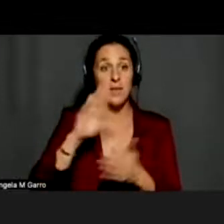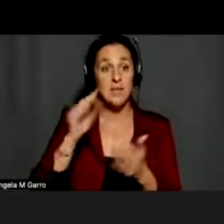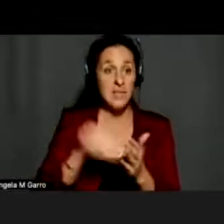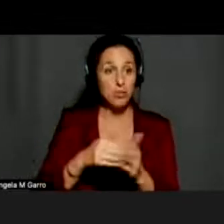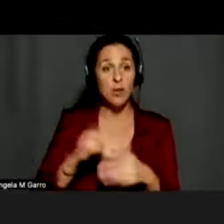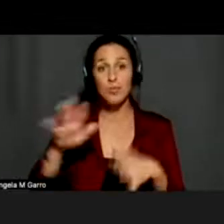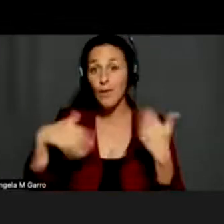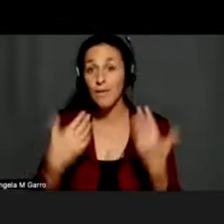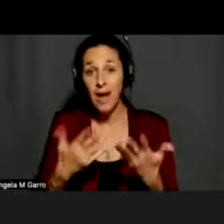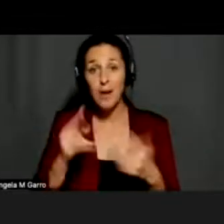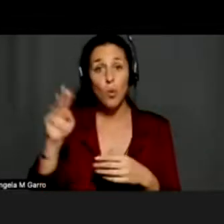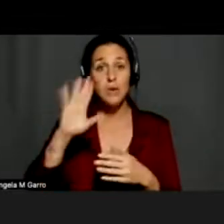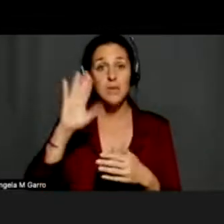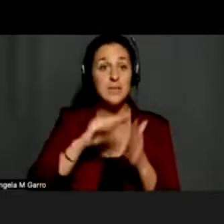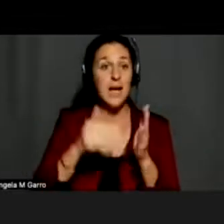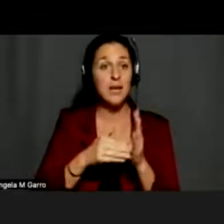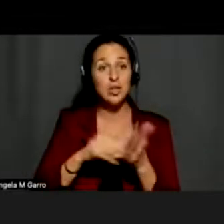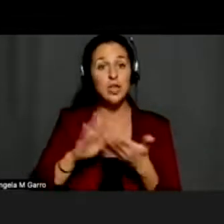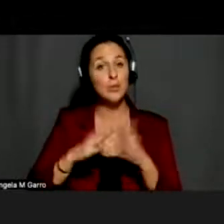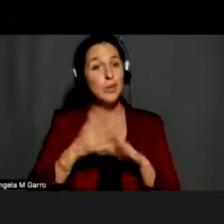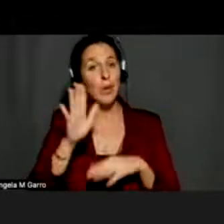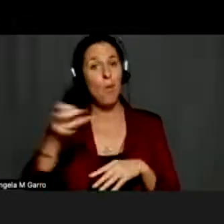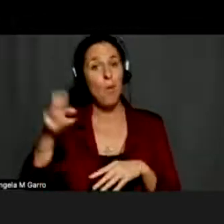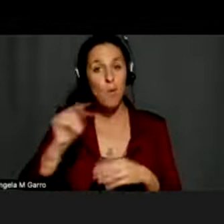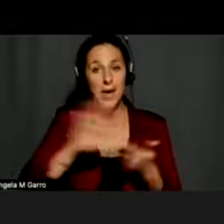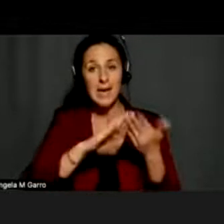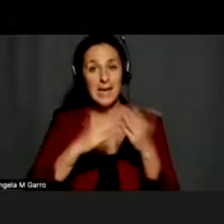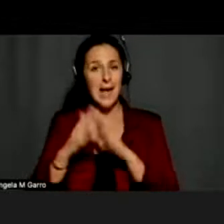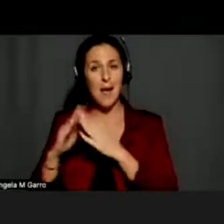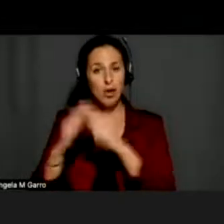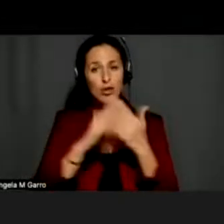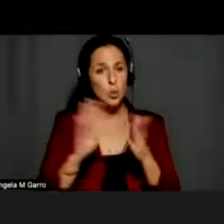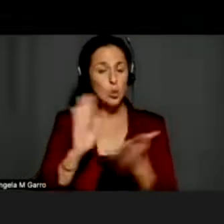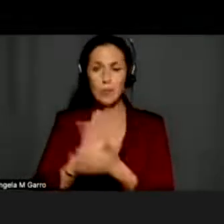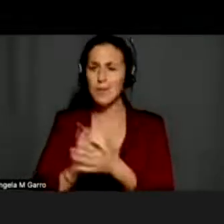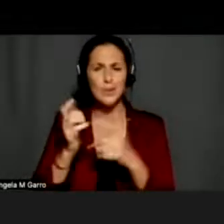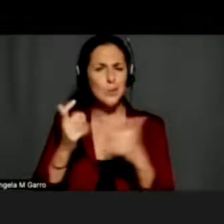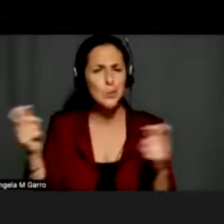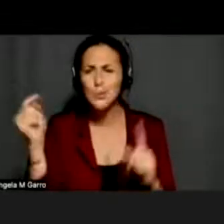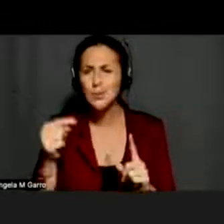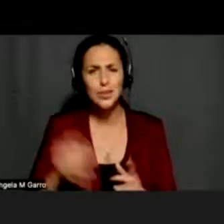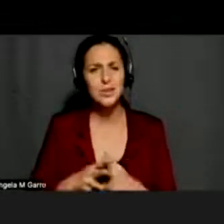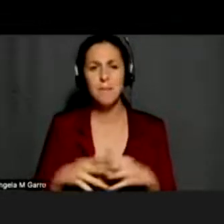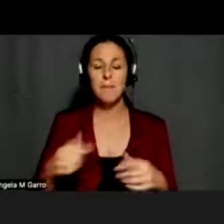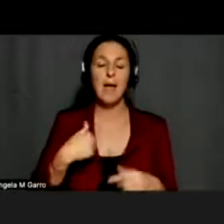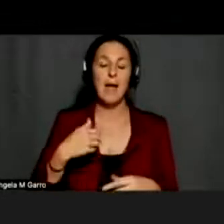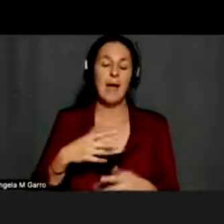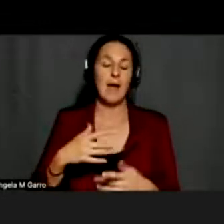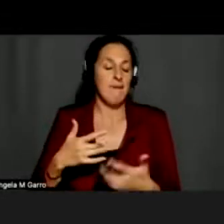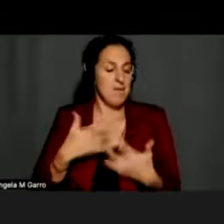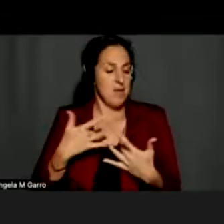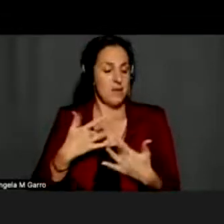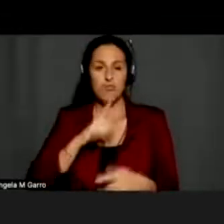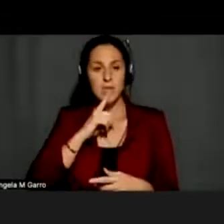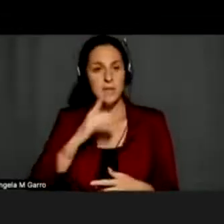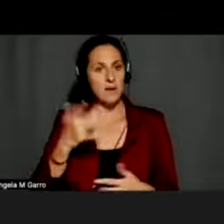the community, their own neighborhood school is huge. And so I feel very fortunate to be part of this